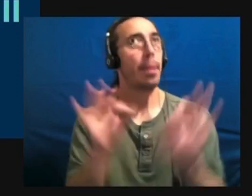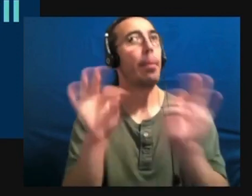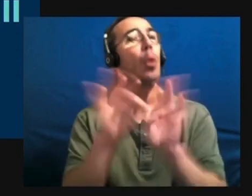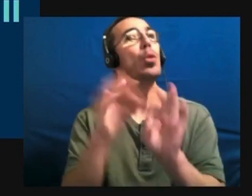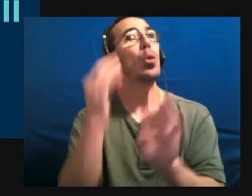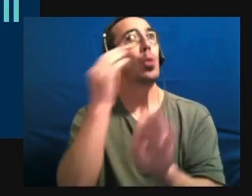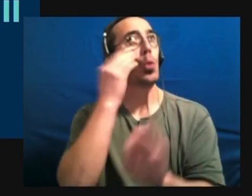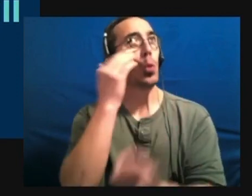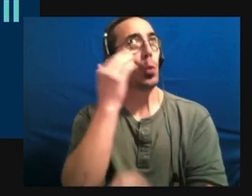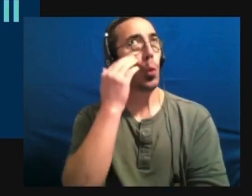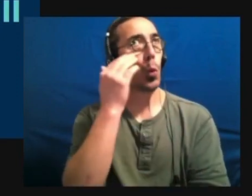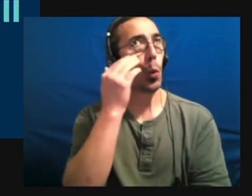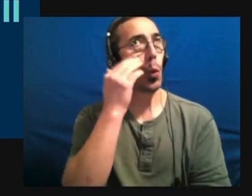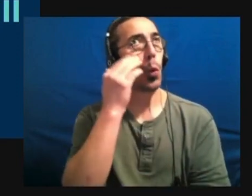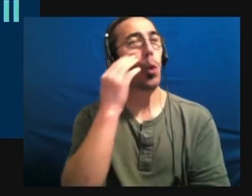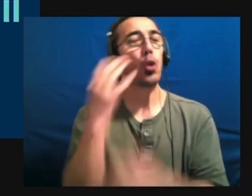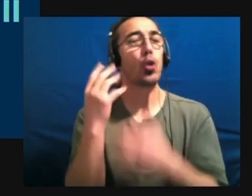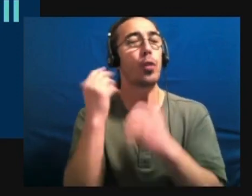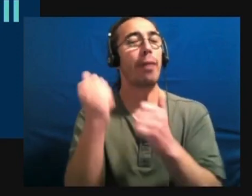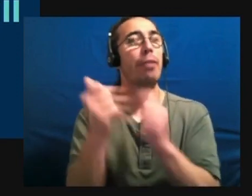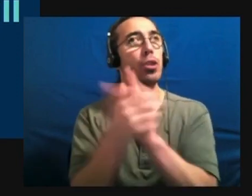important survival skill.